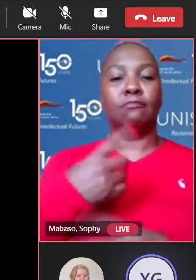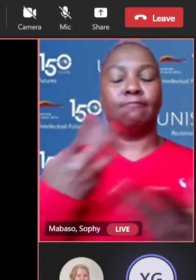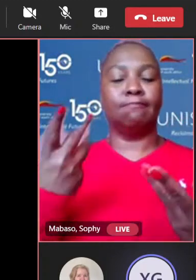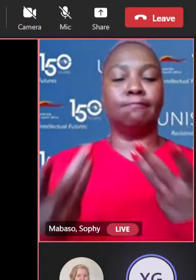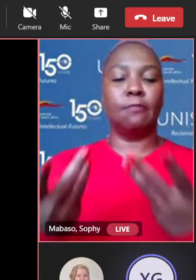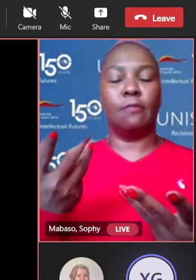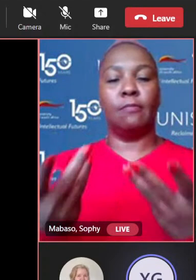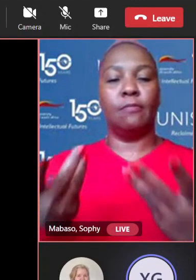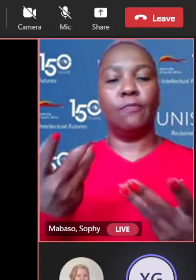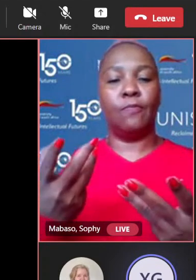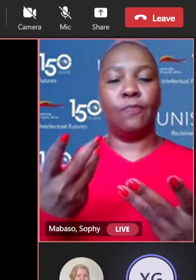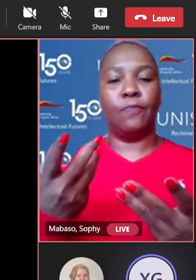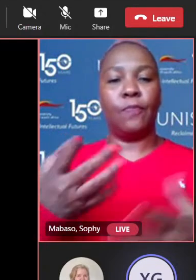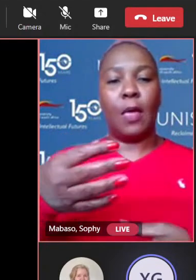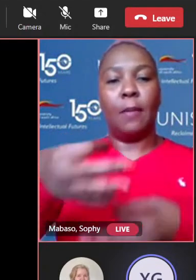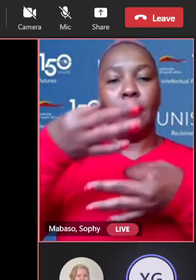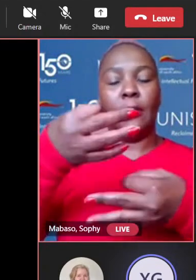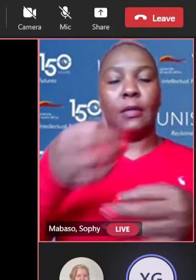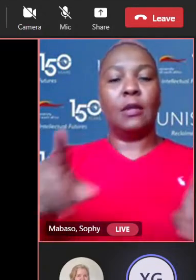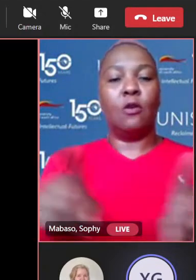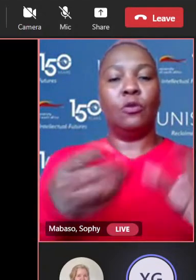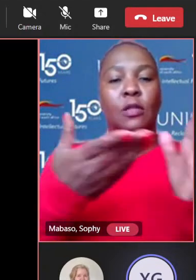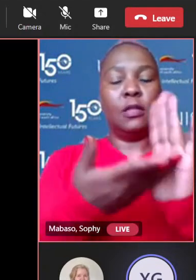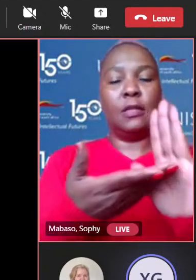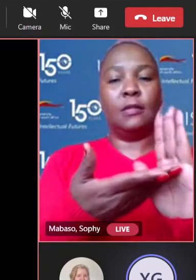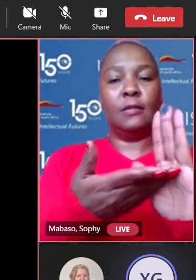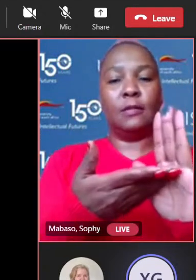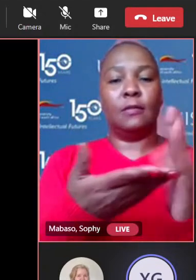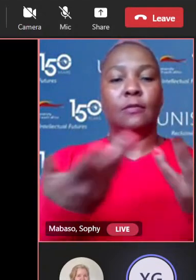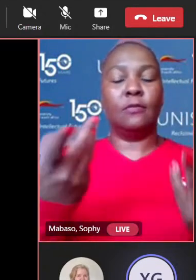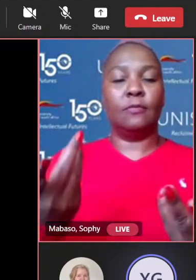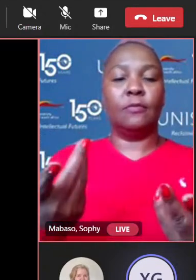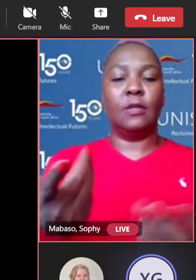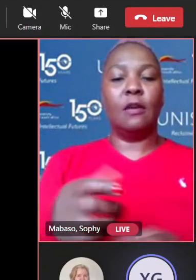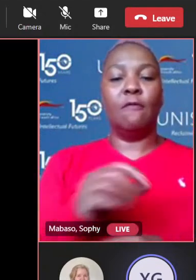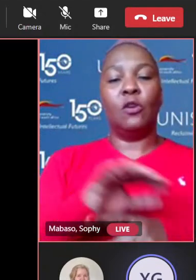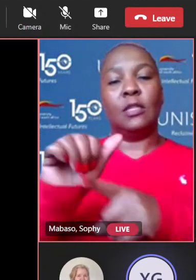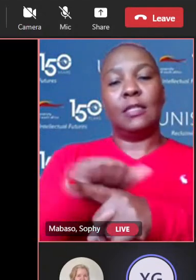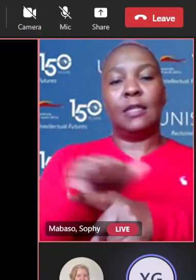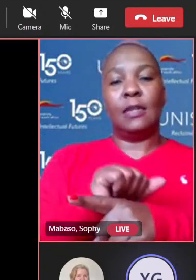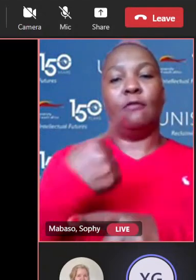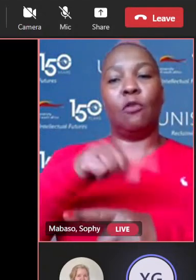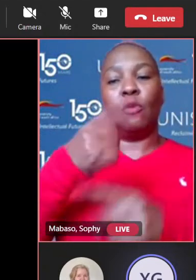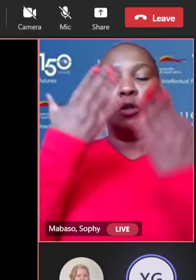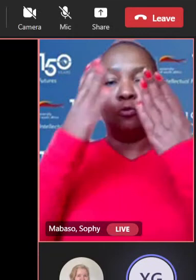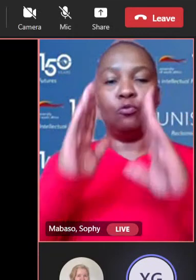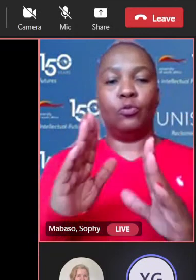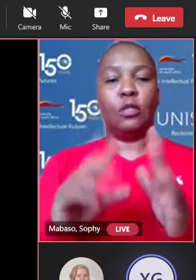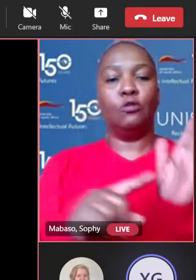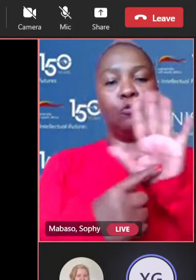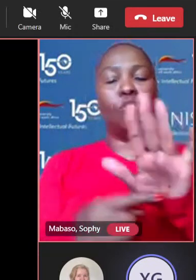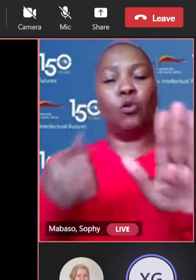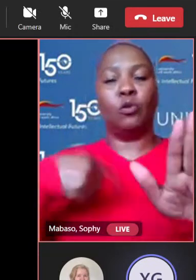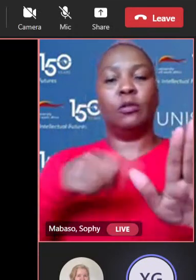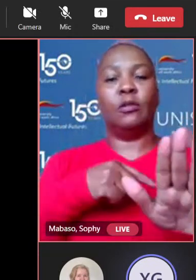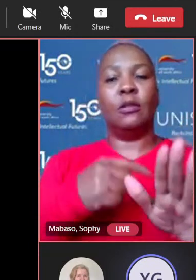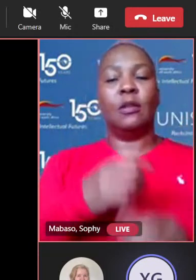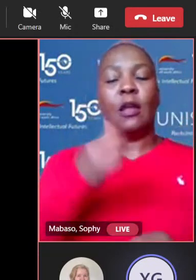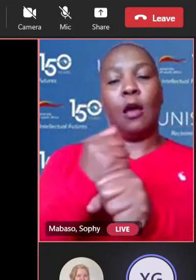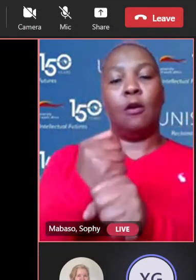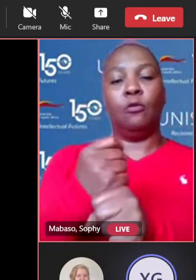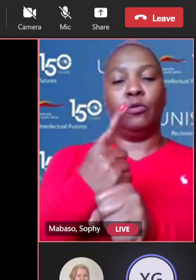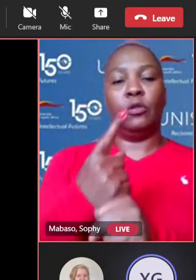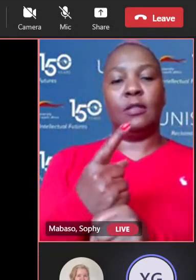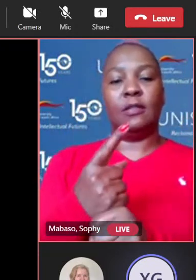our pamphlets will look like when we market the training for our students. This is to show in Gauteng they're starting or